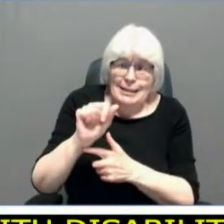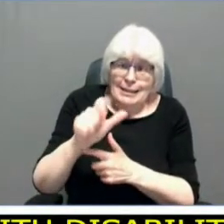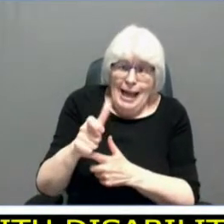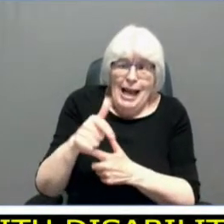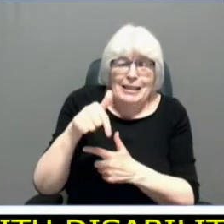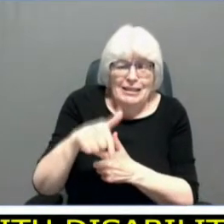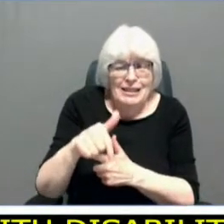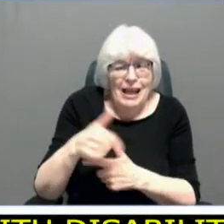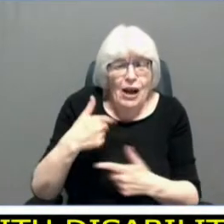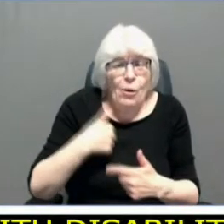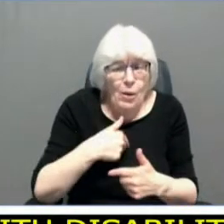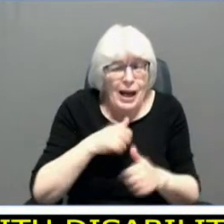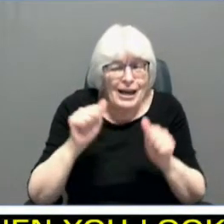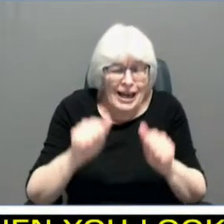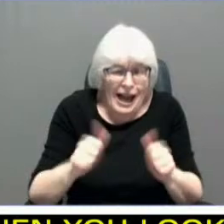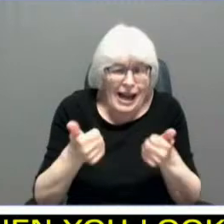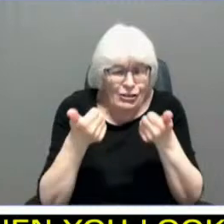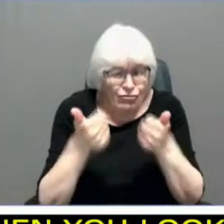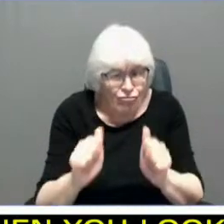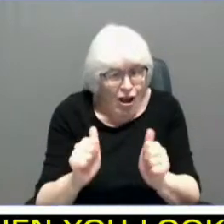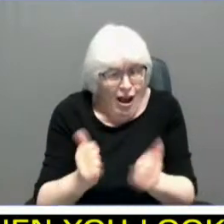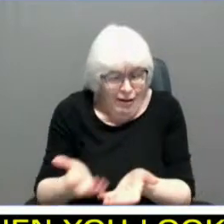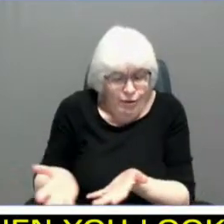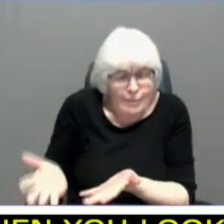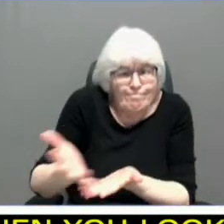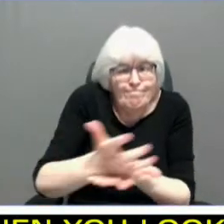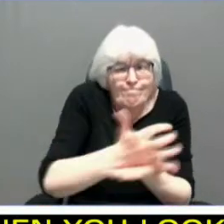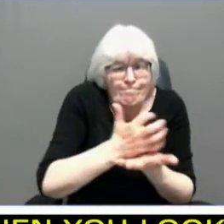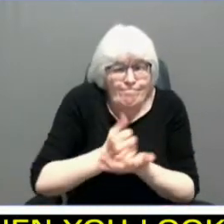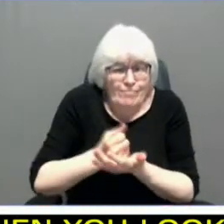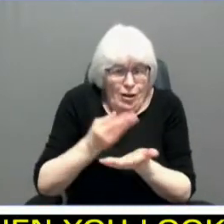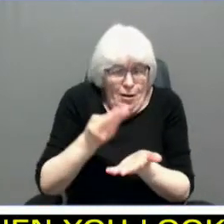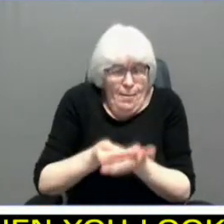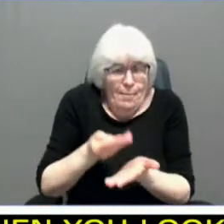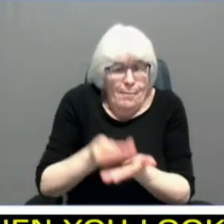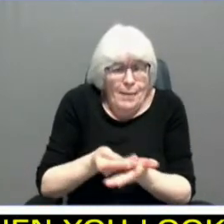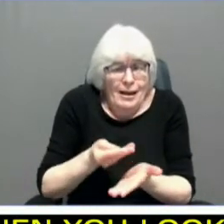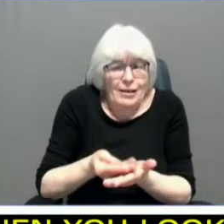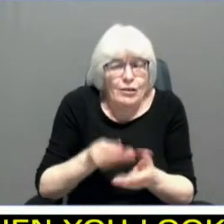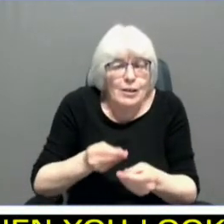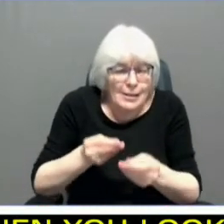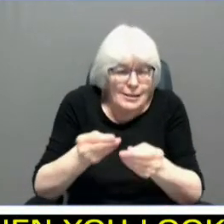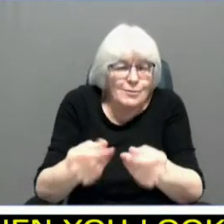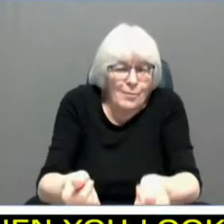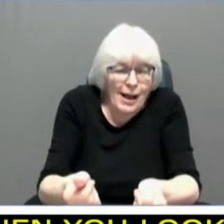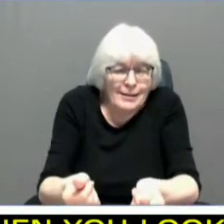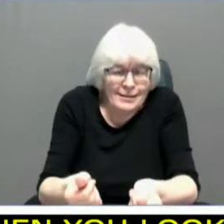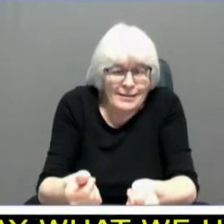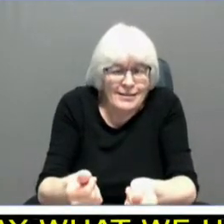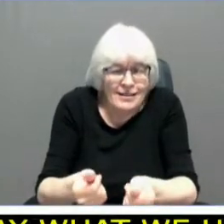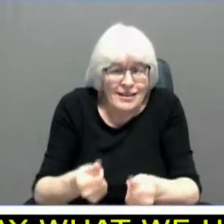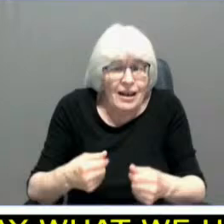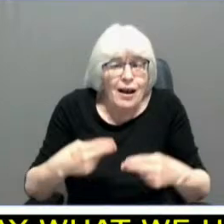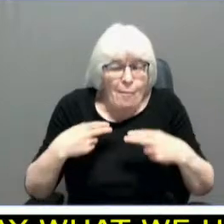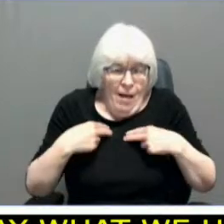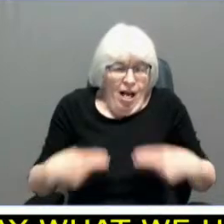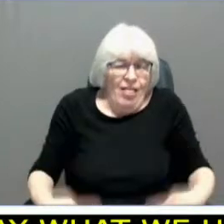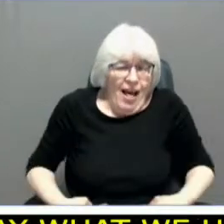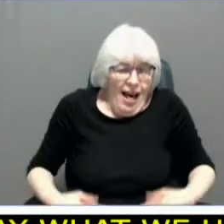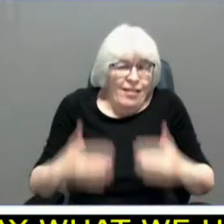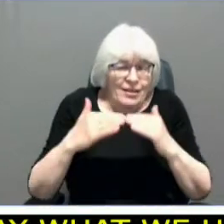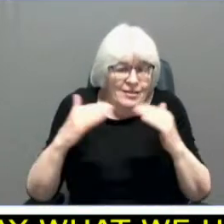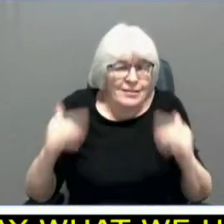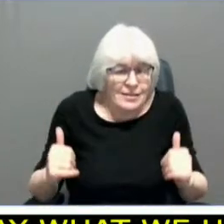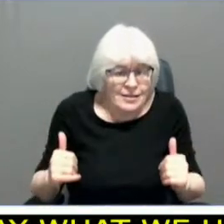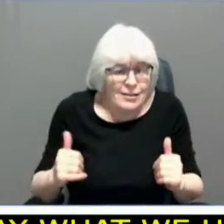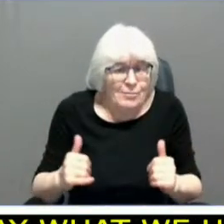that revenue is put that is going right out into our health system, into every network that we provide for social assistance,